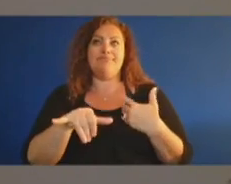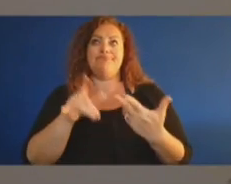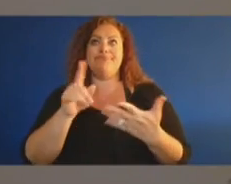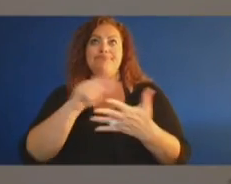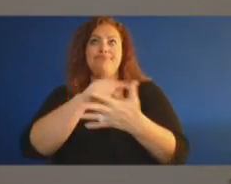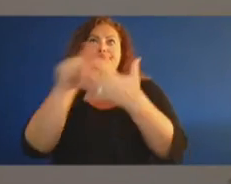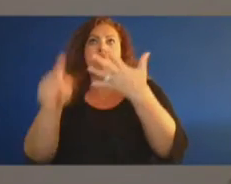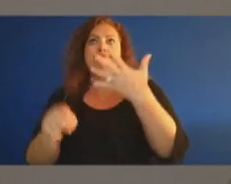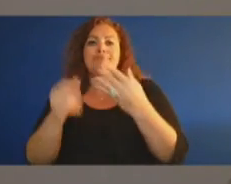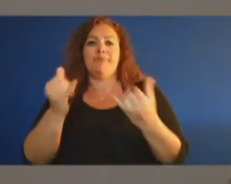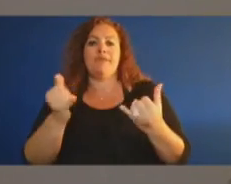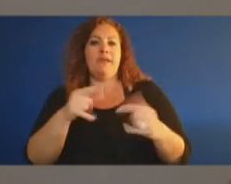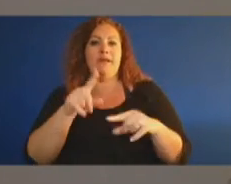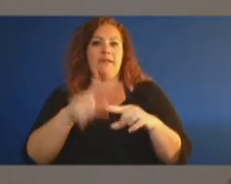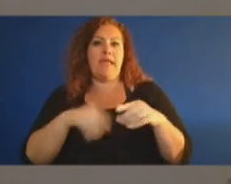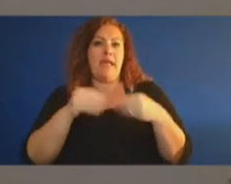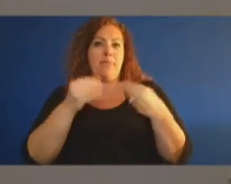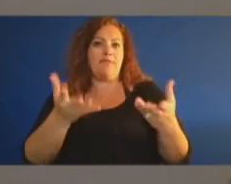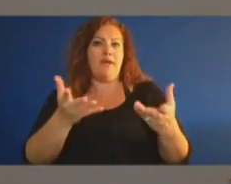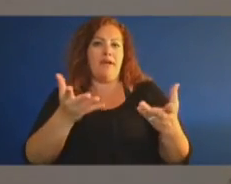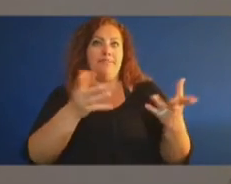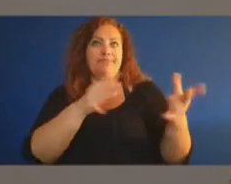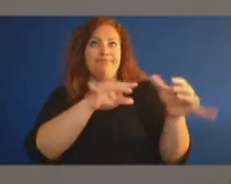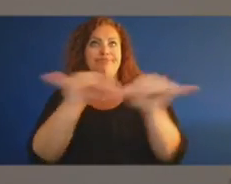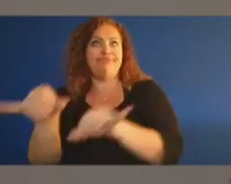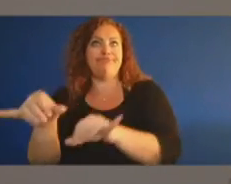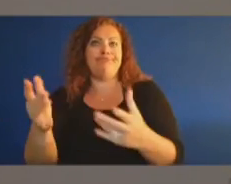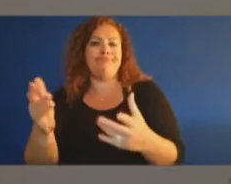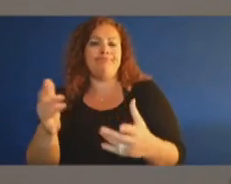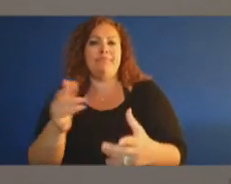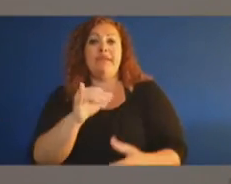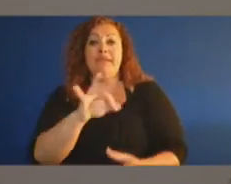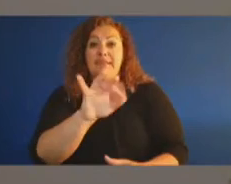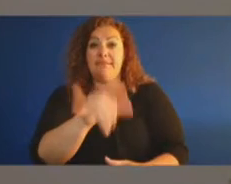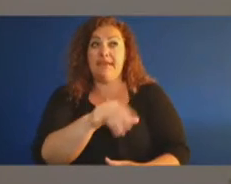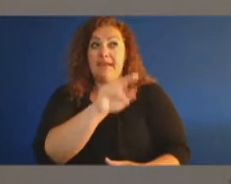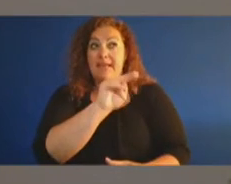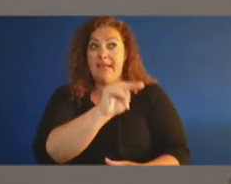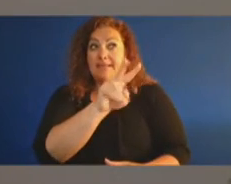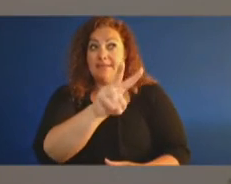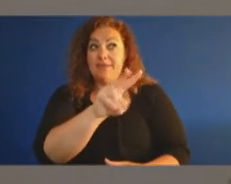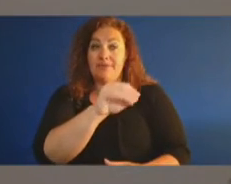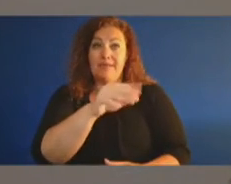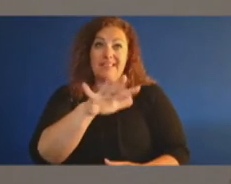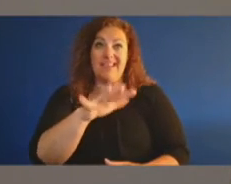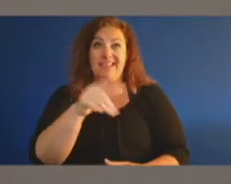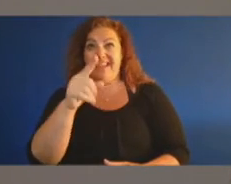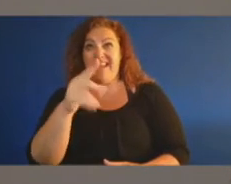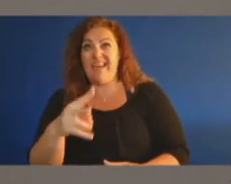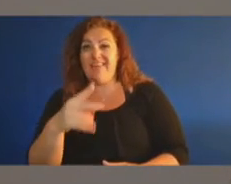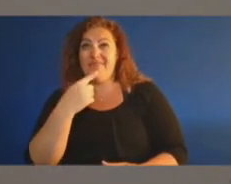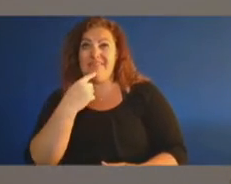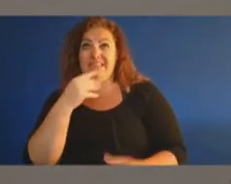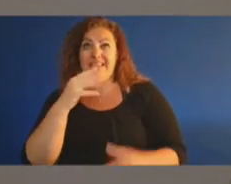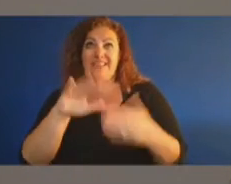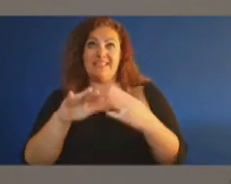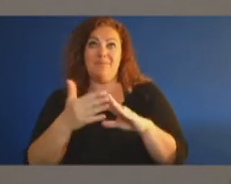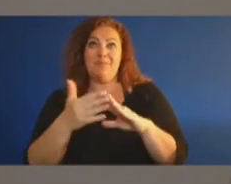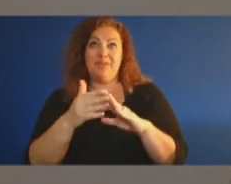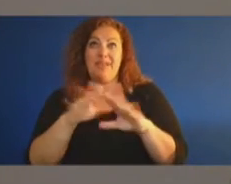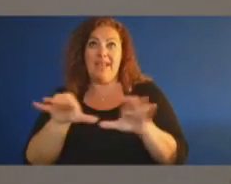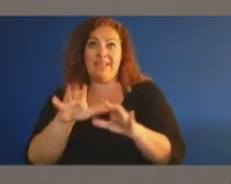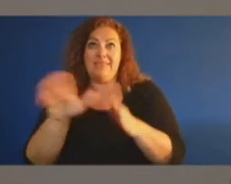provide consistency so if that was N2 and we kind of halfways sited Community activity center of why